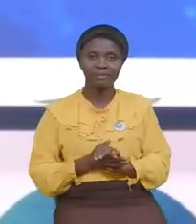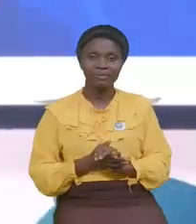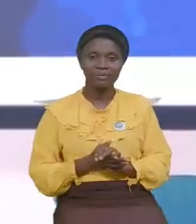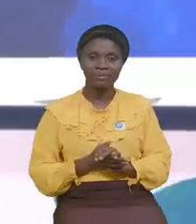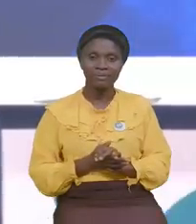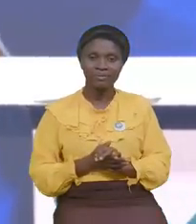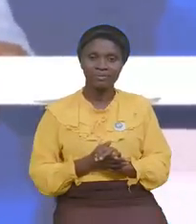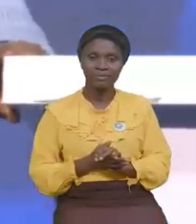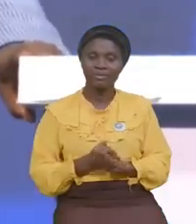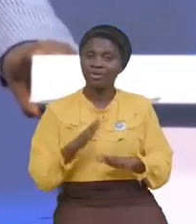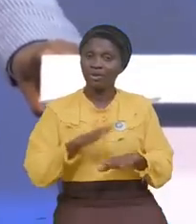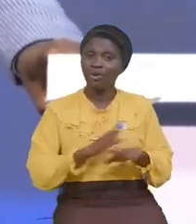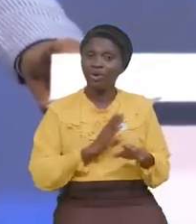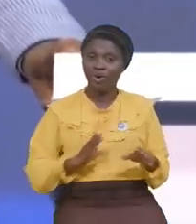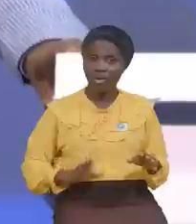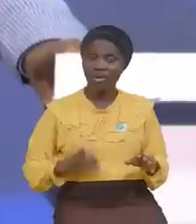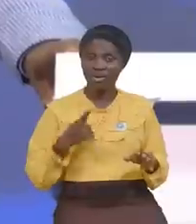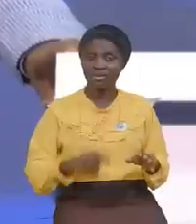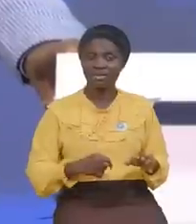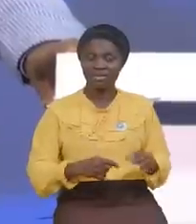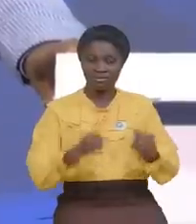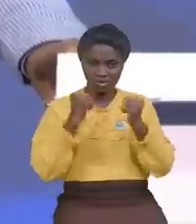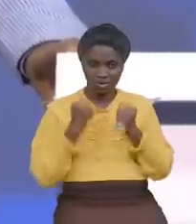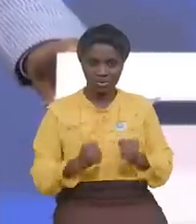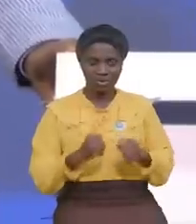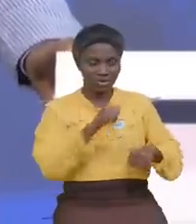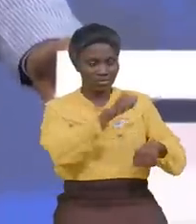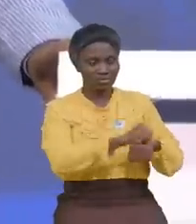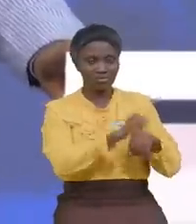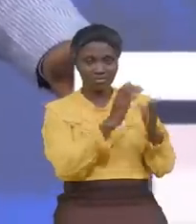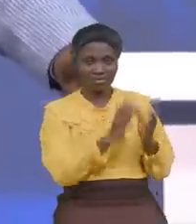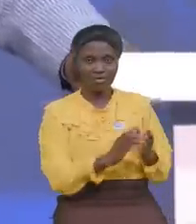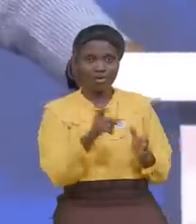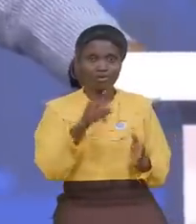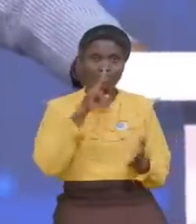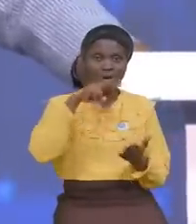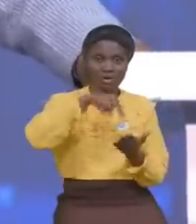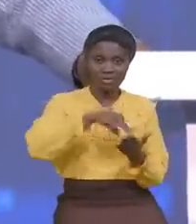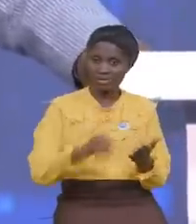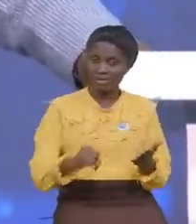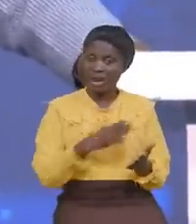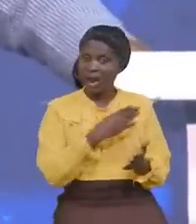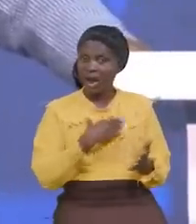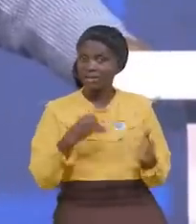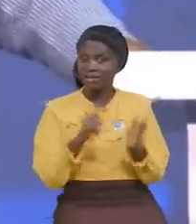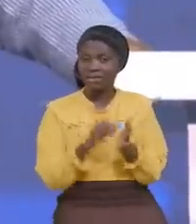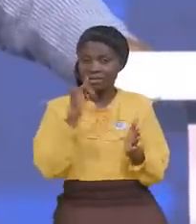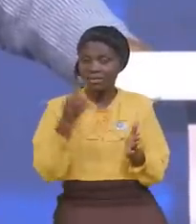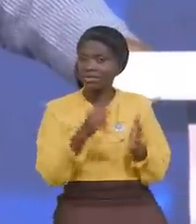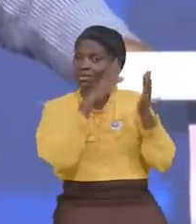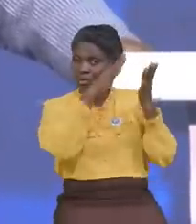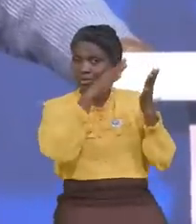On Christ, the solid rock was turned. And that is the hope, that is